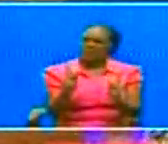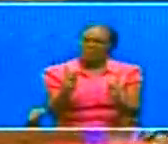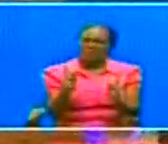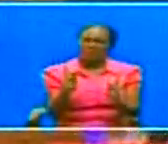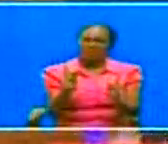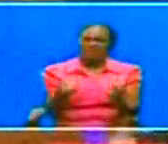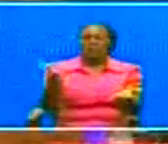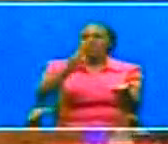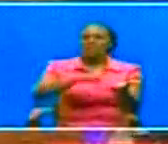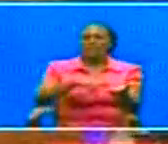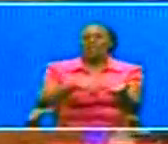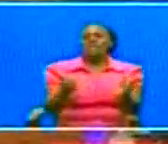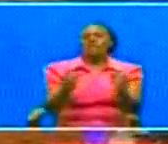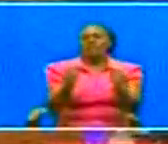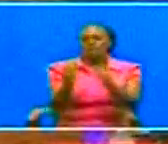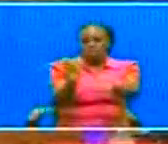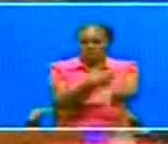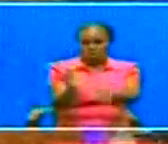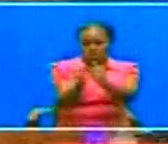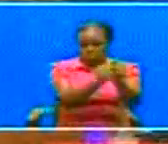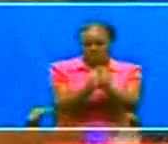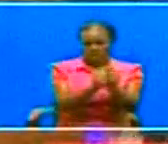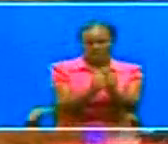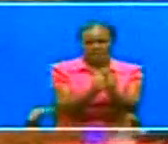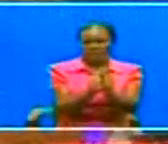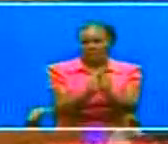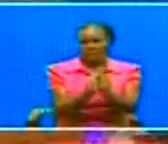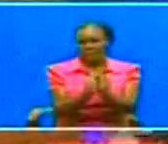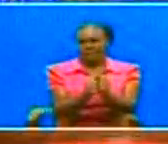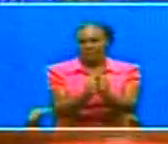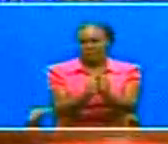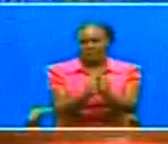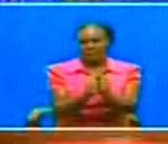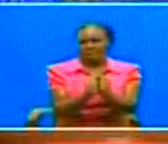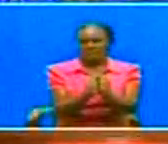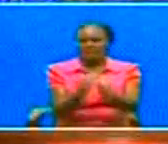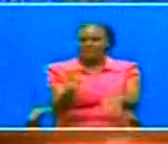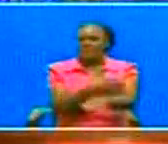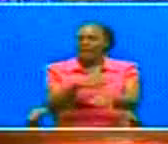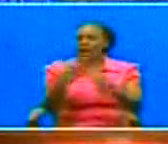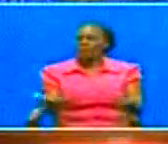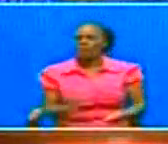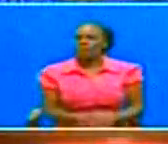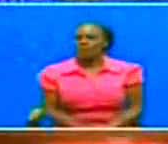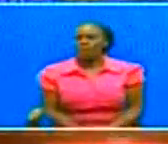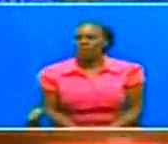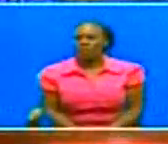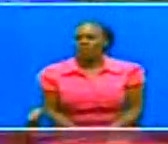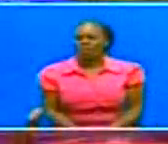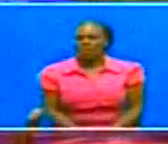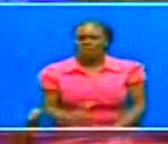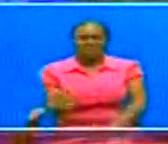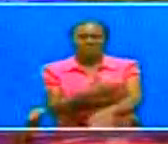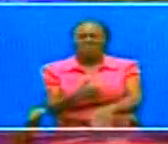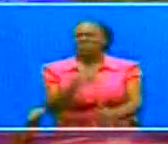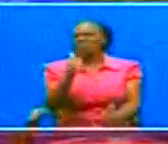we recorded a song, and that was it. And that was Sunshine? And that was Sunshine. Which goes something like? Oh gosh, how does it go again?